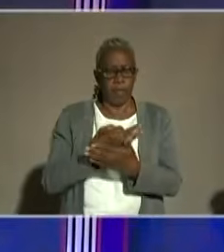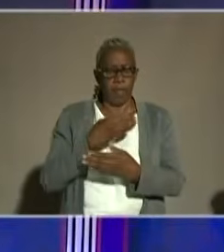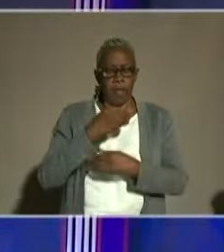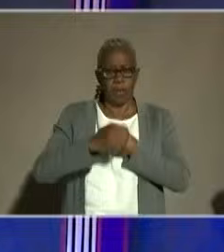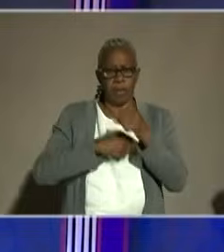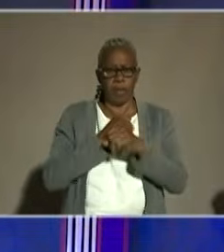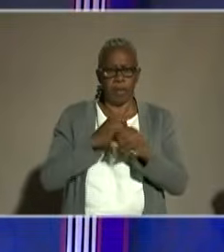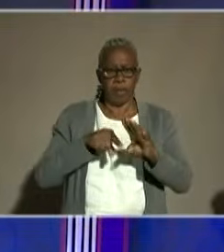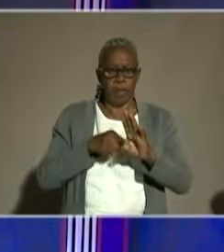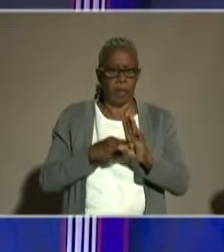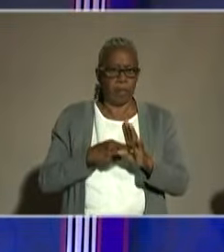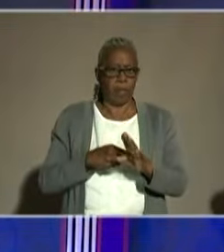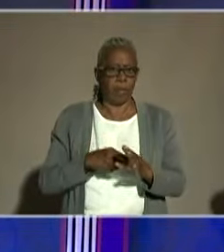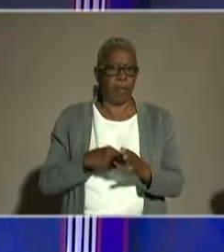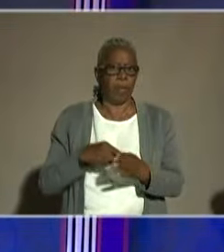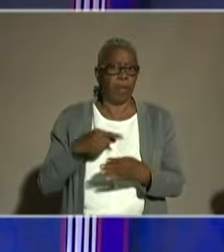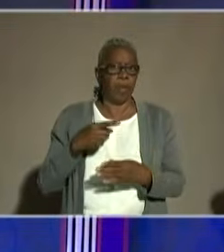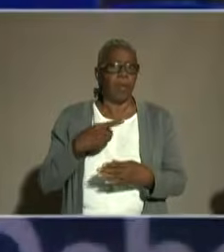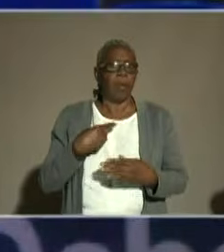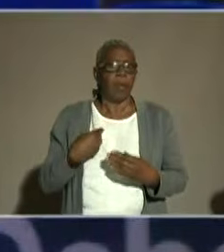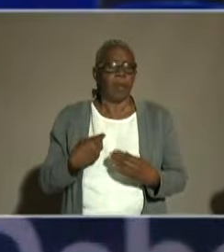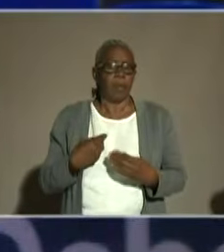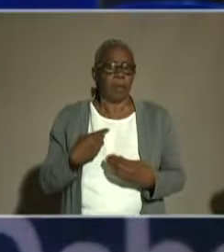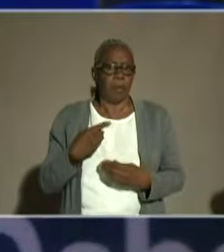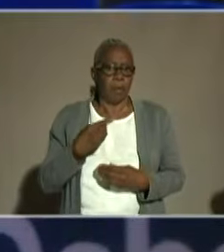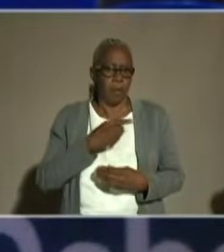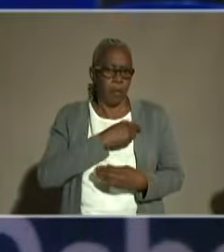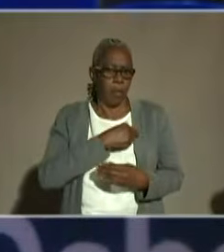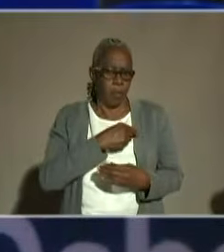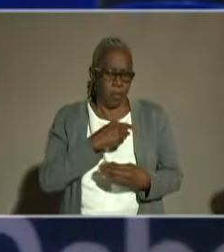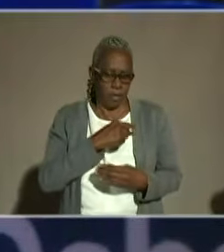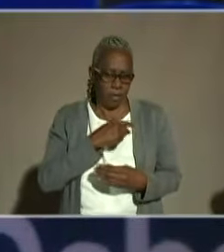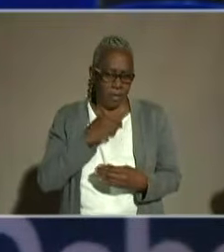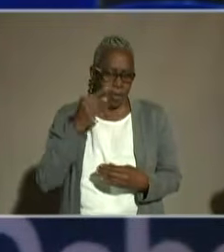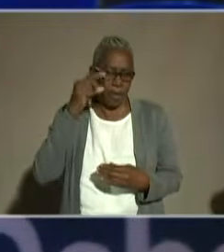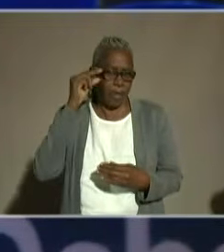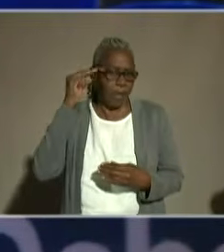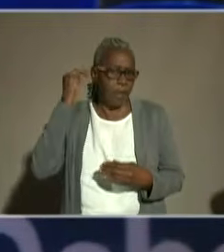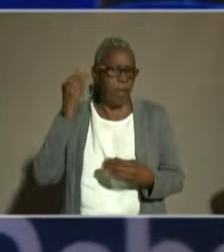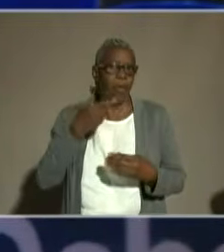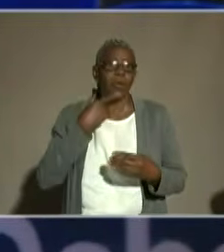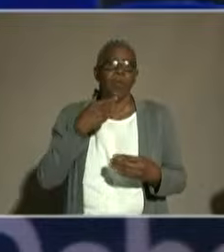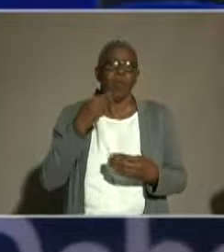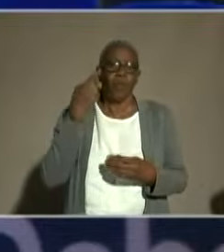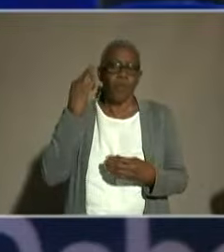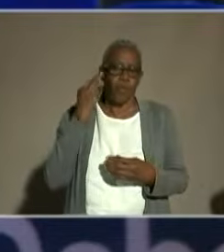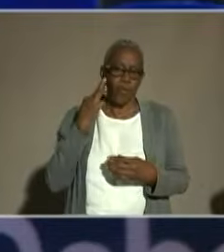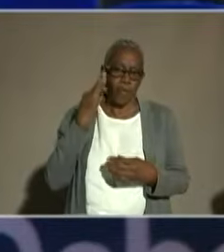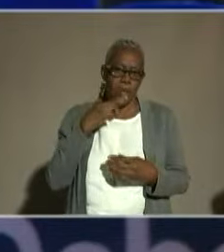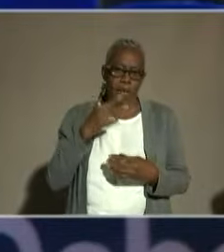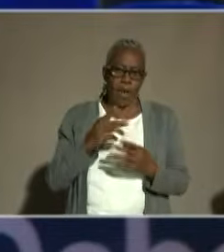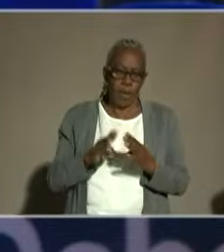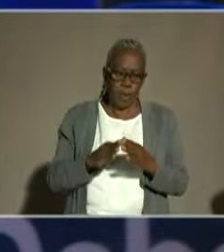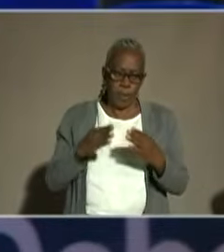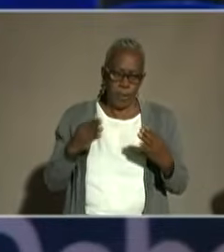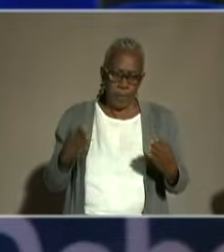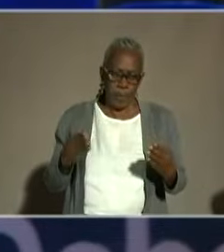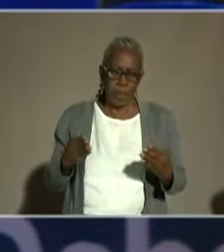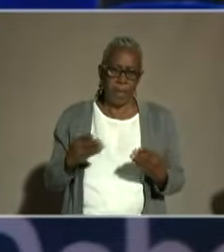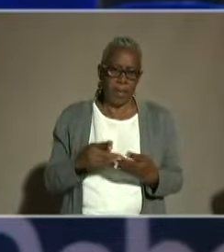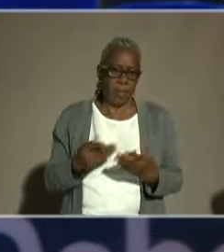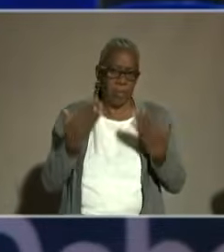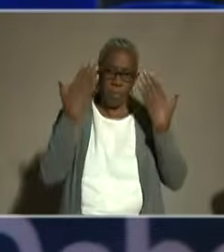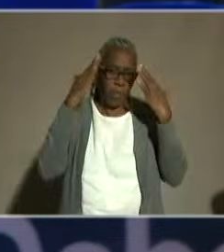Dr. Holness, there is a song which says, when the rum tells you you're a big dancer. I don't know what the leader of the